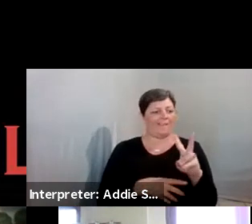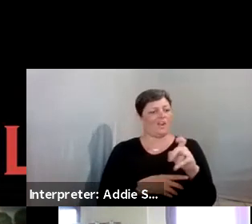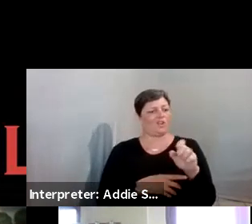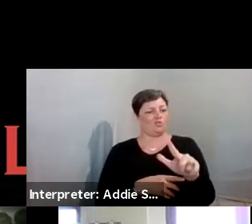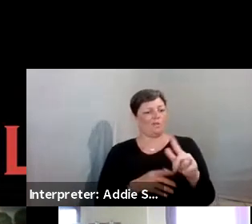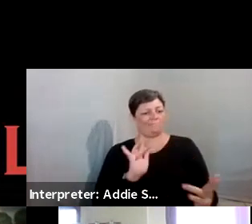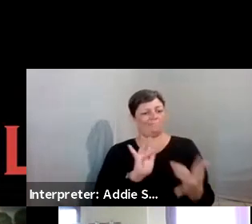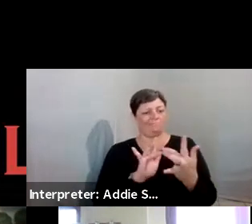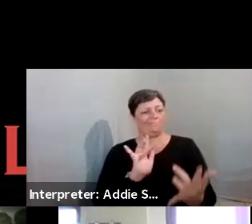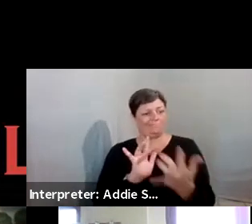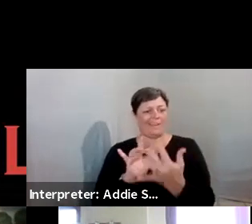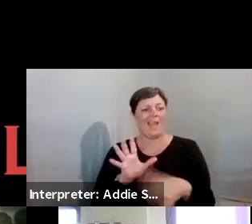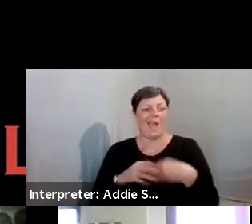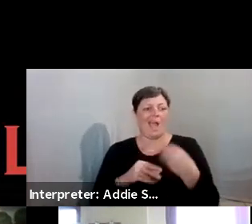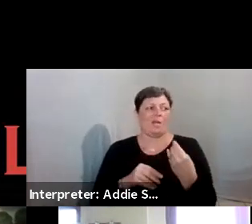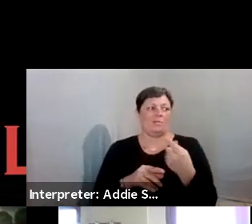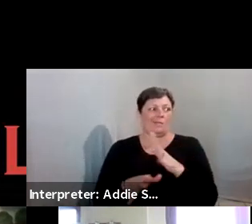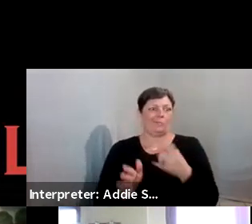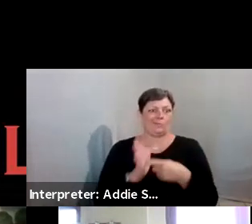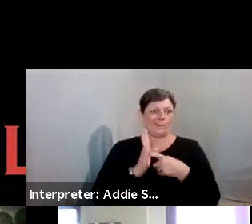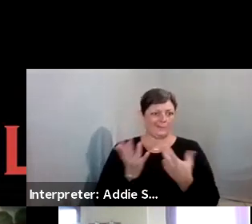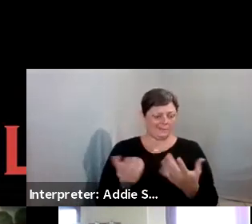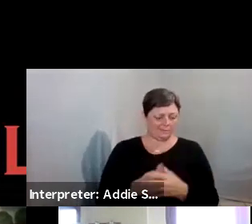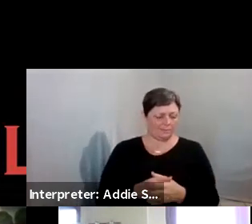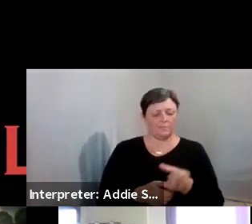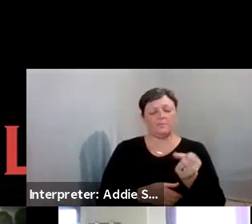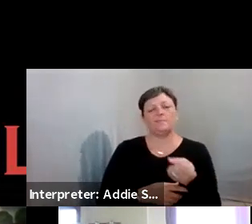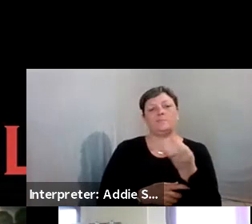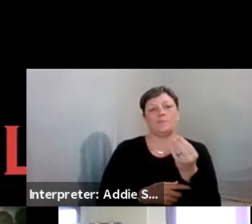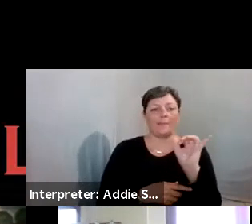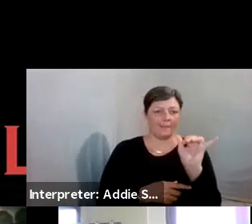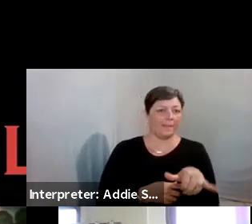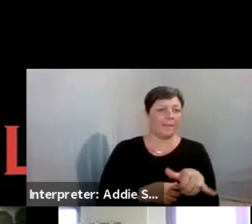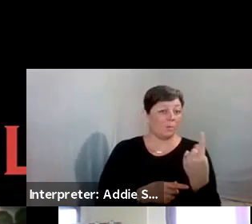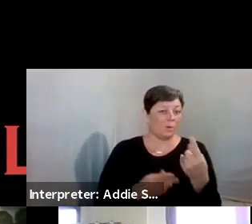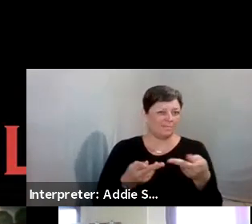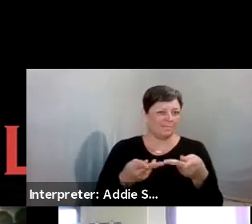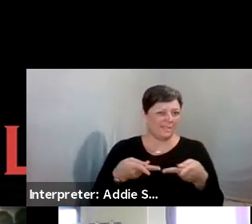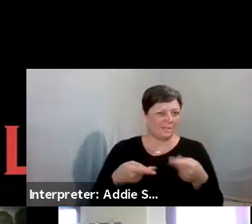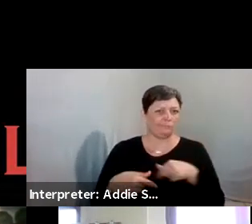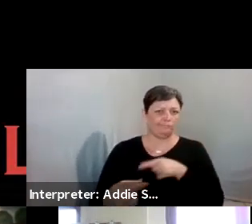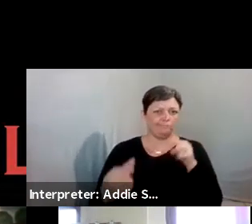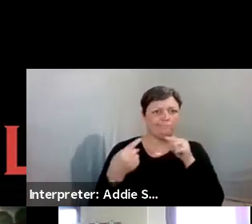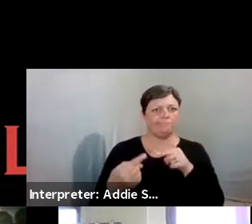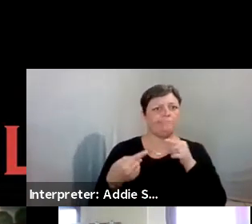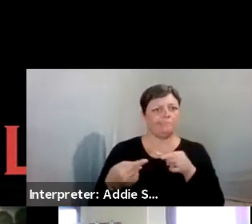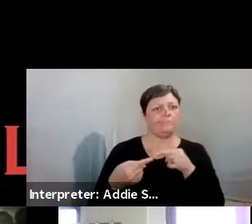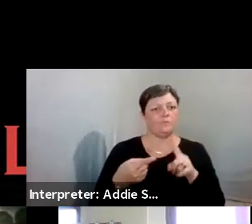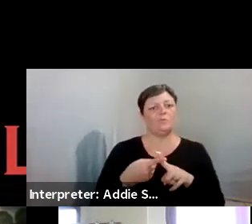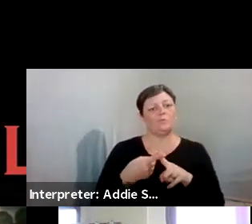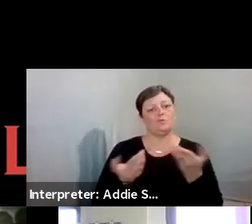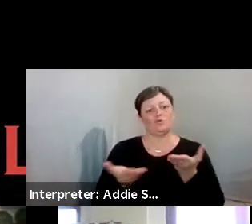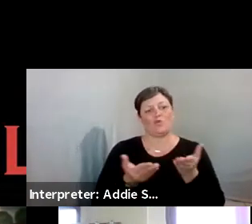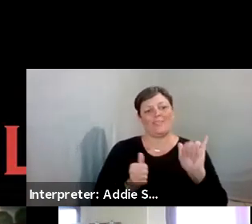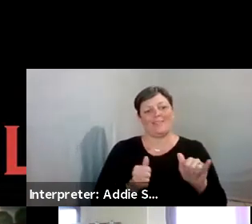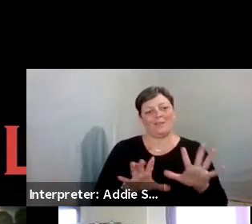contact outside of what they have to do. So I think that has been one area that we've really struggled to try to serve that